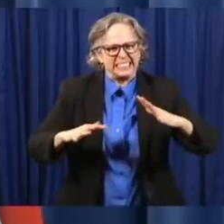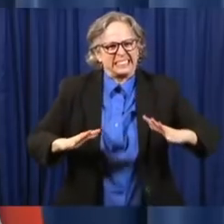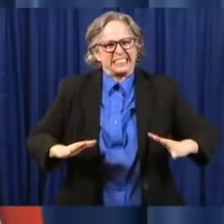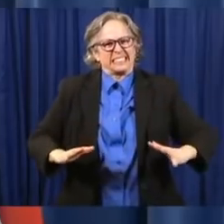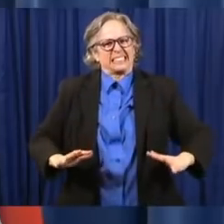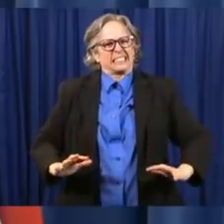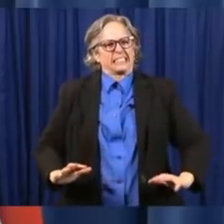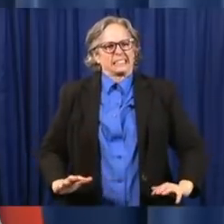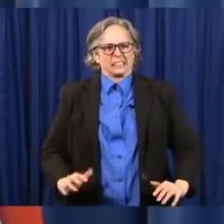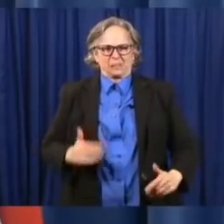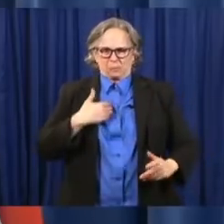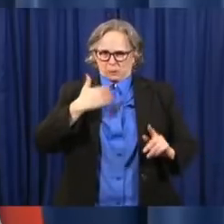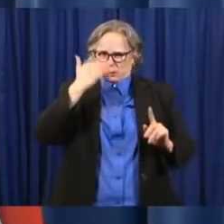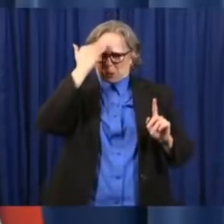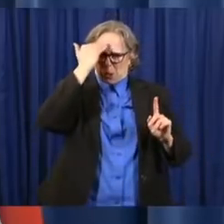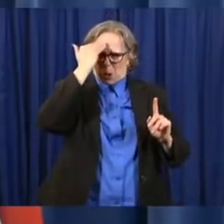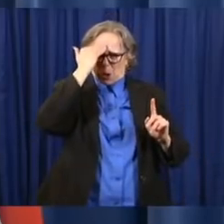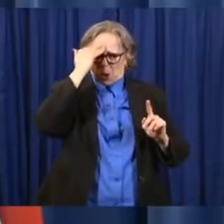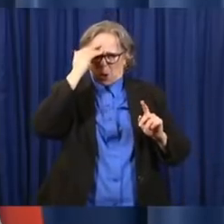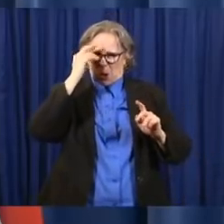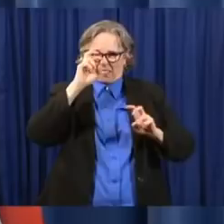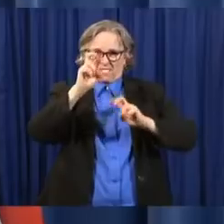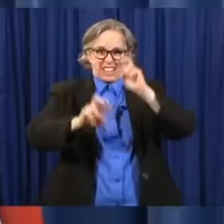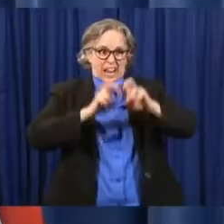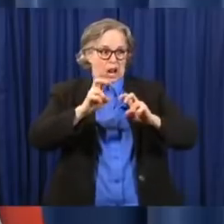the fair boards continue.